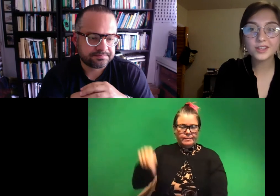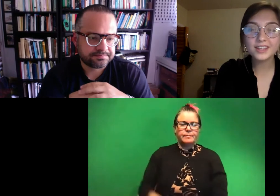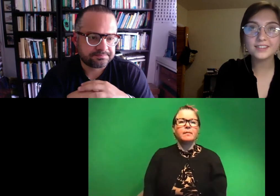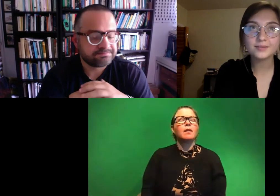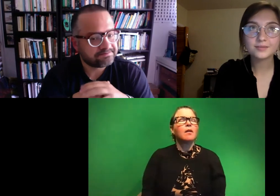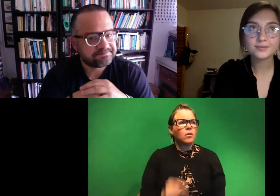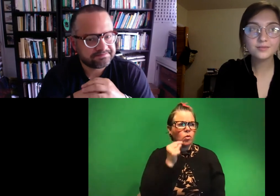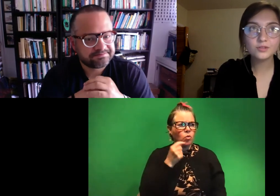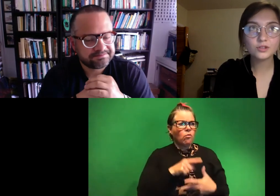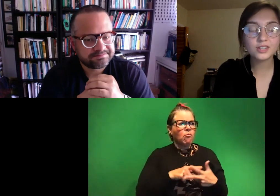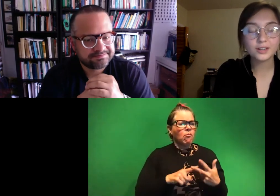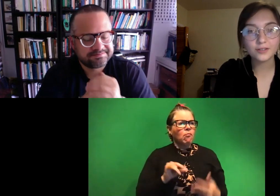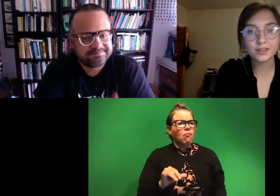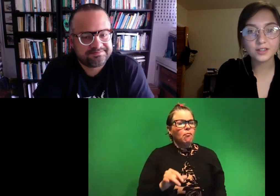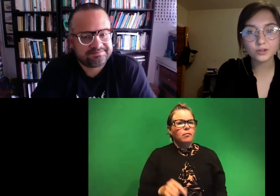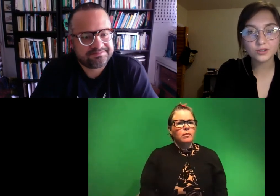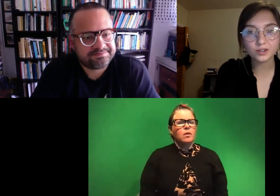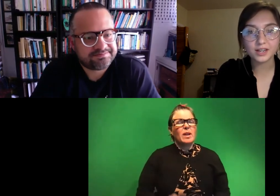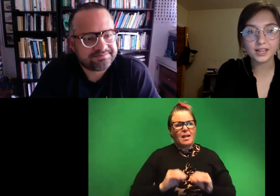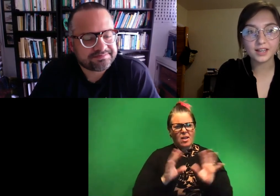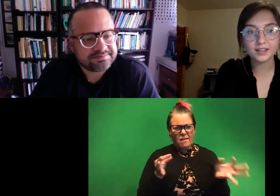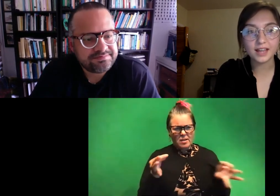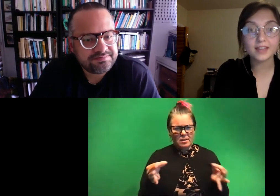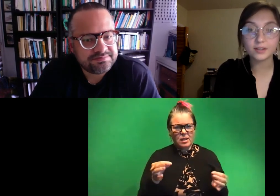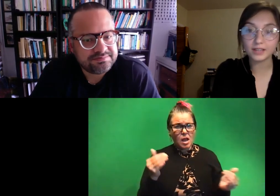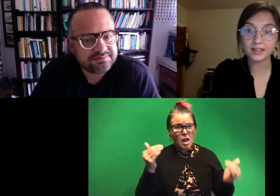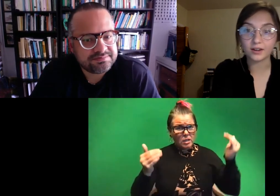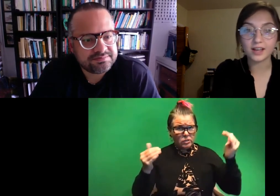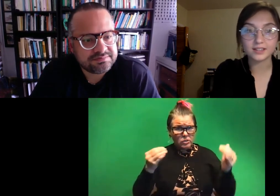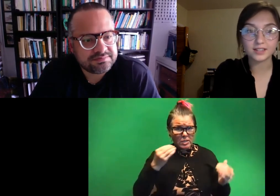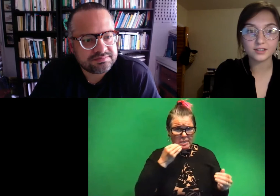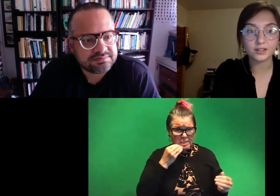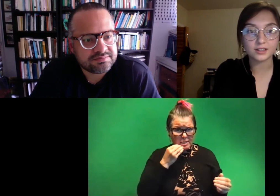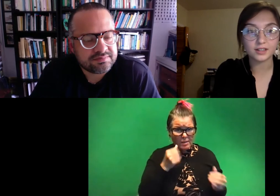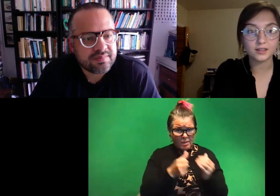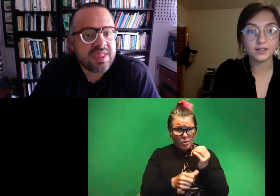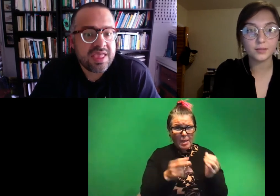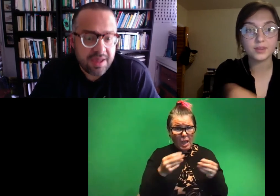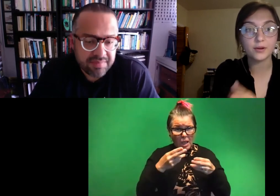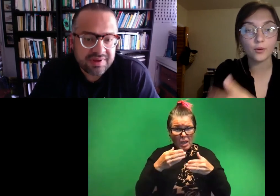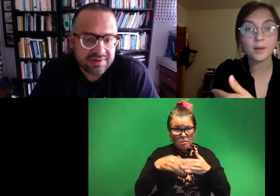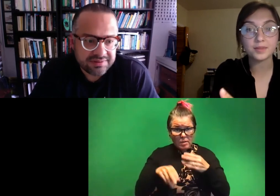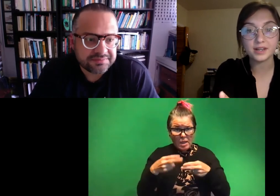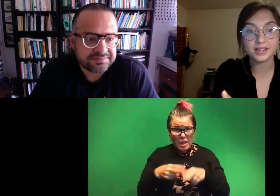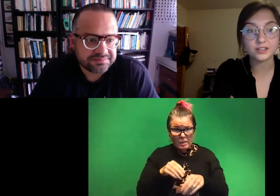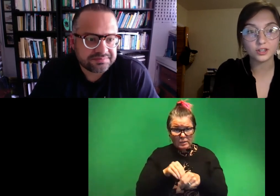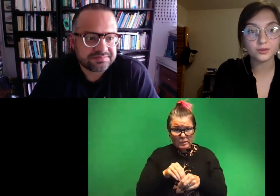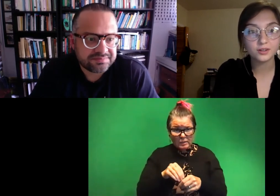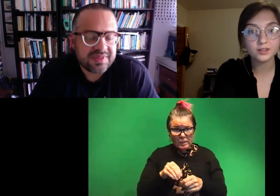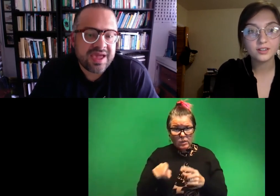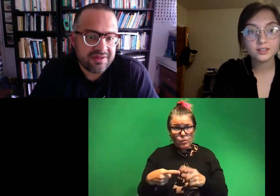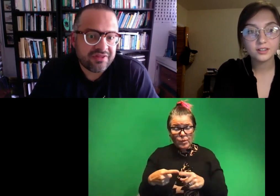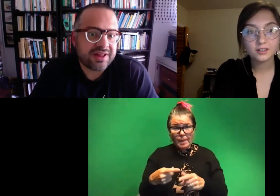Cool. So then, just to clarify, the adults are eating it and they're laying their eggs in it. So that when they grow up, they're eating it